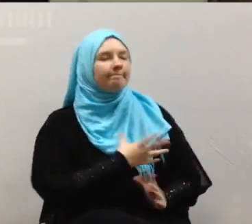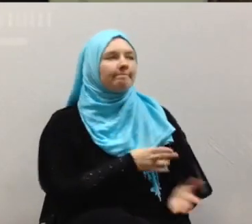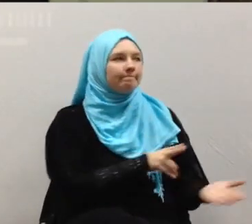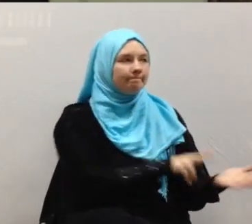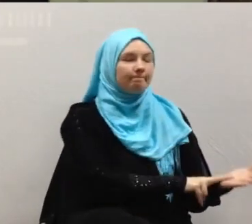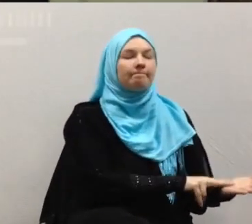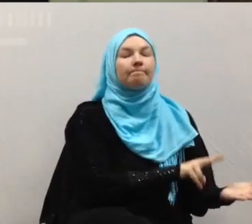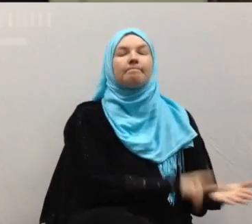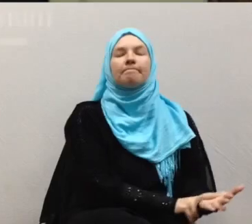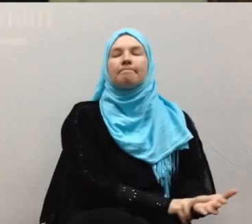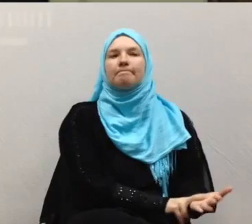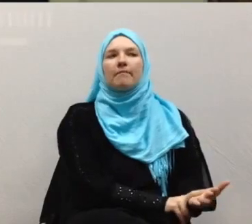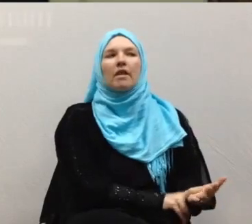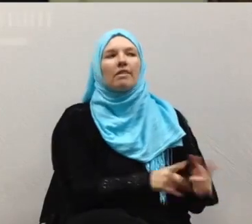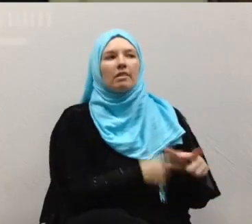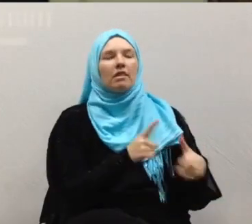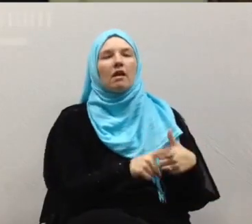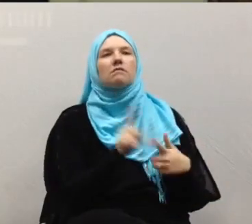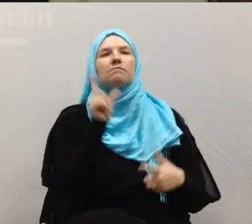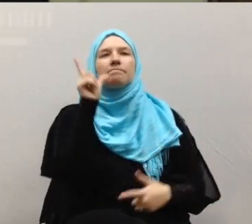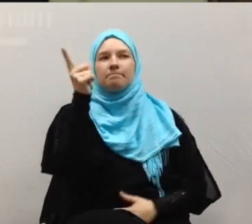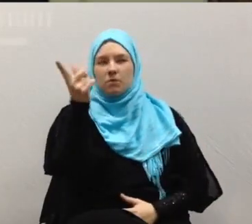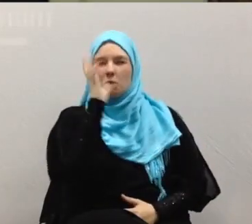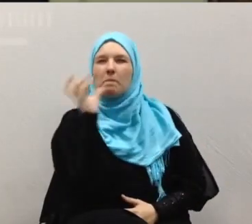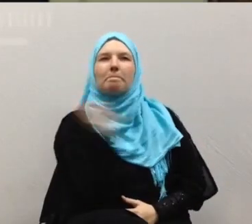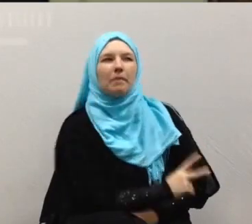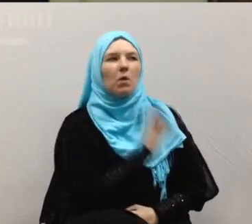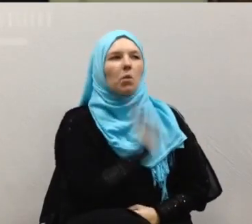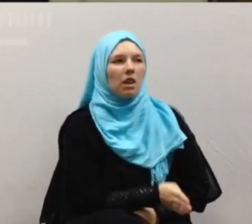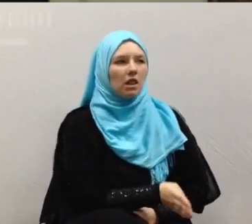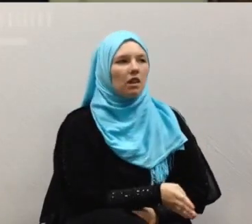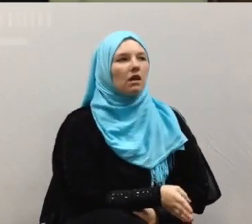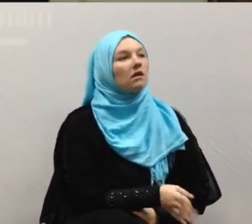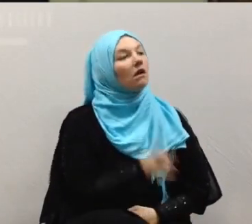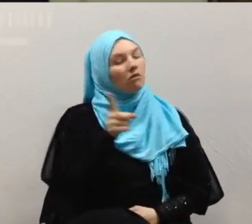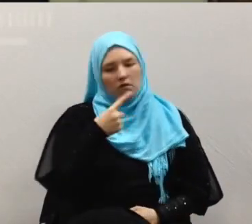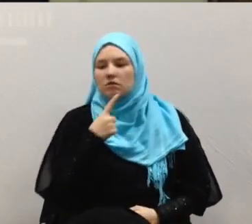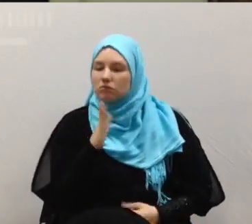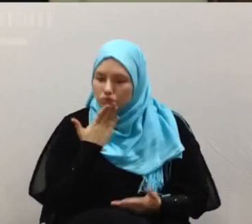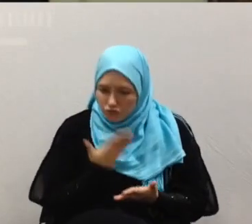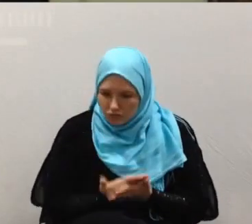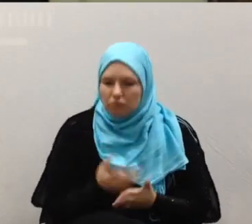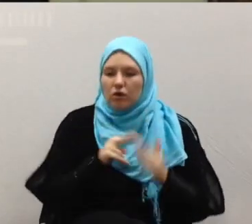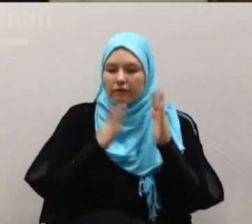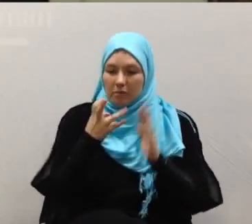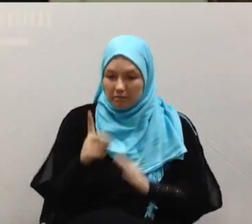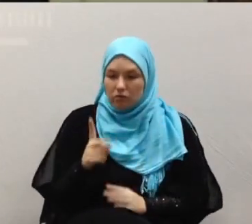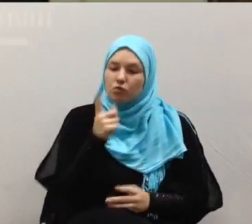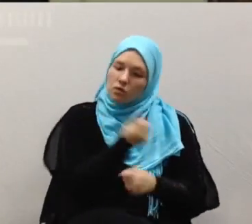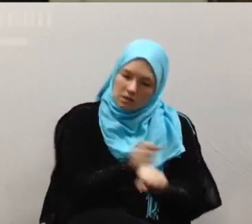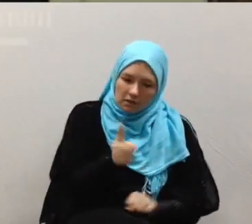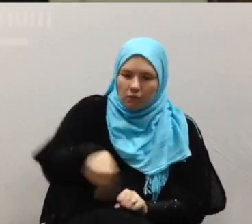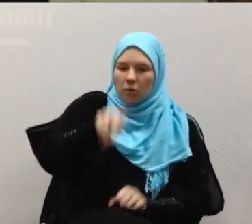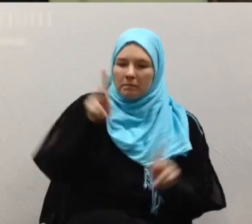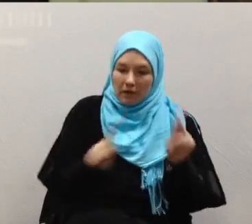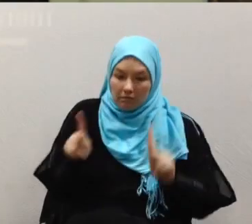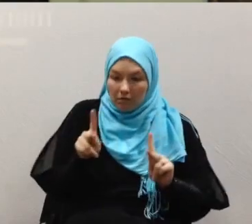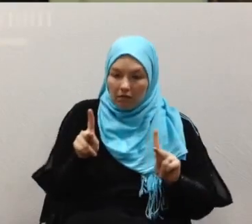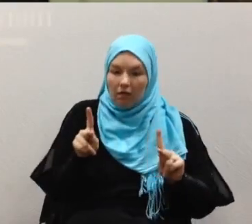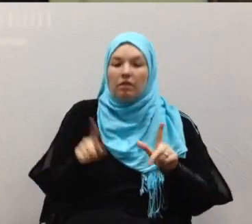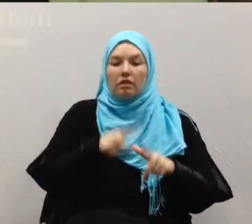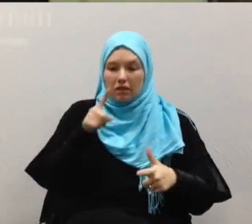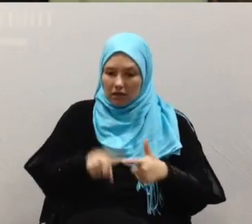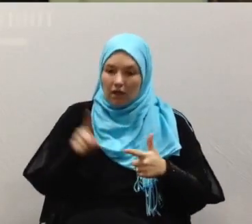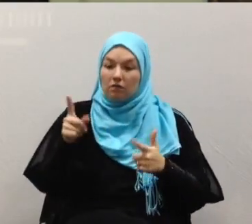an imminent victory, which came no more than 2 years after. And he promised other